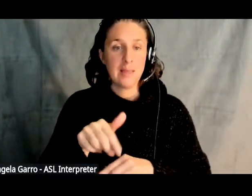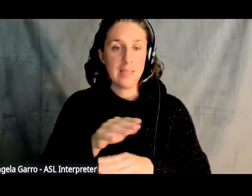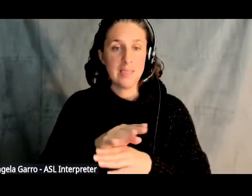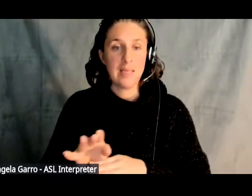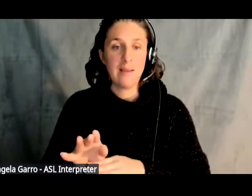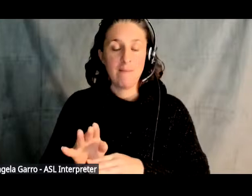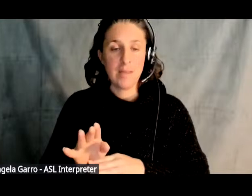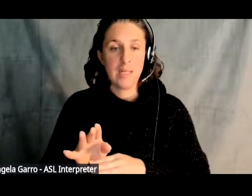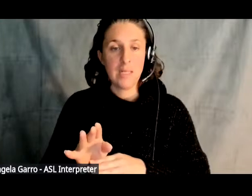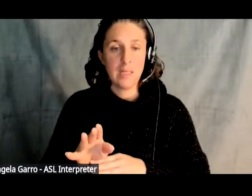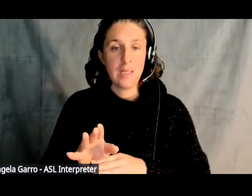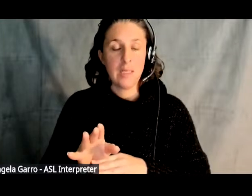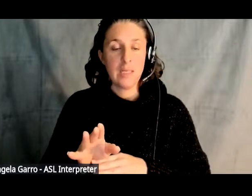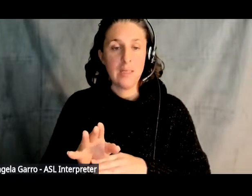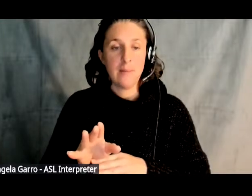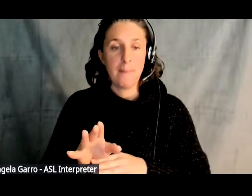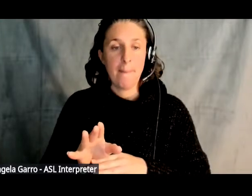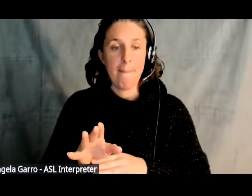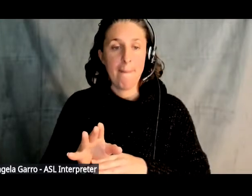So